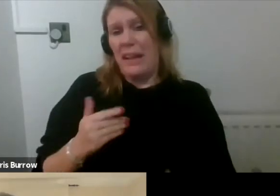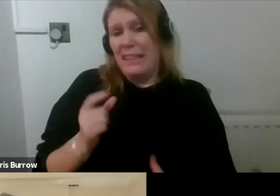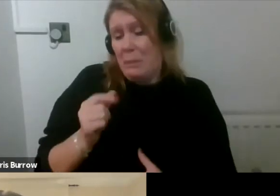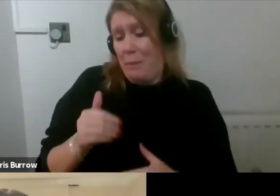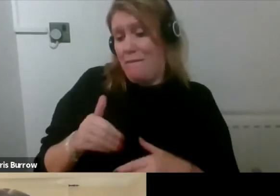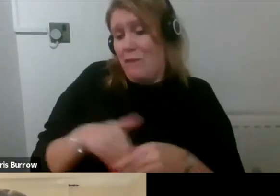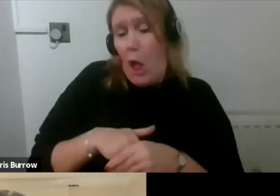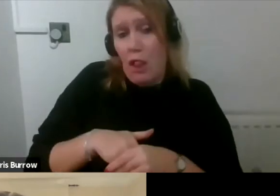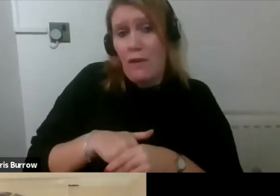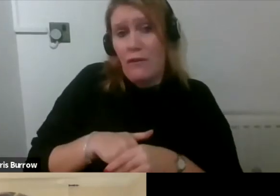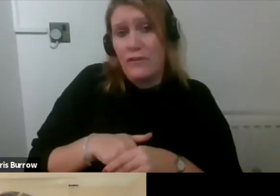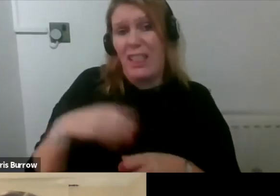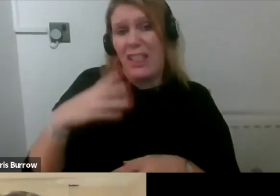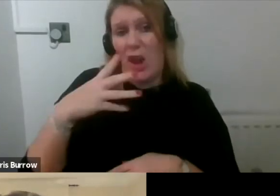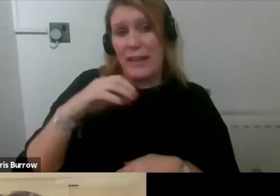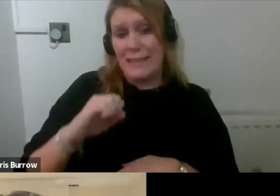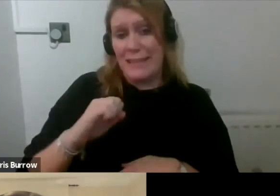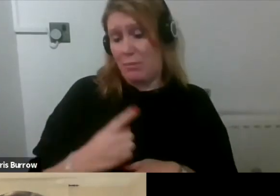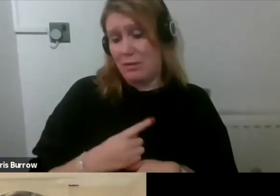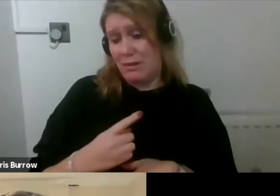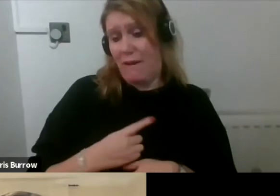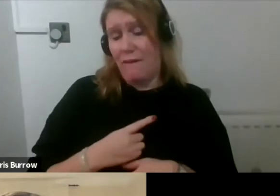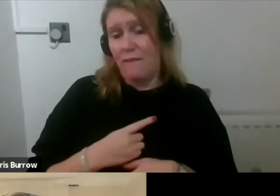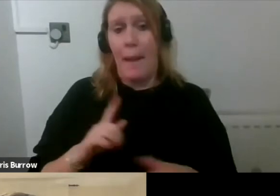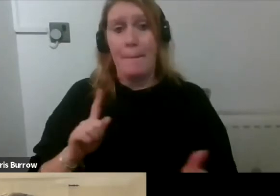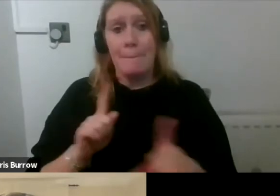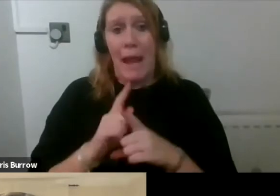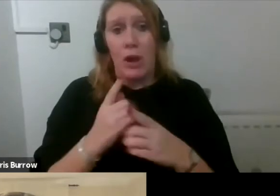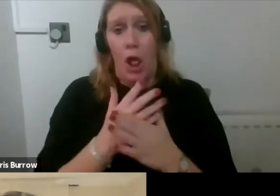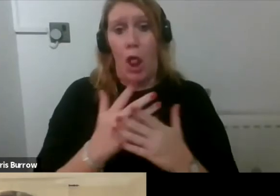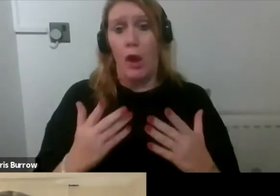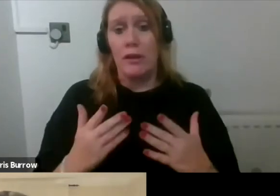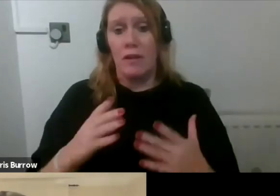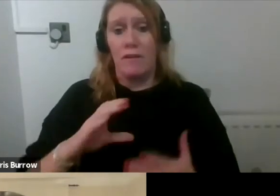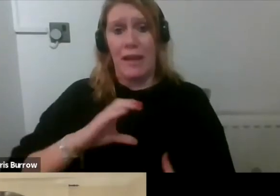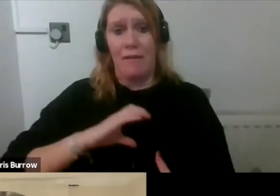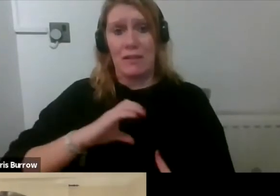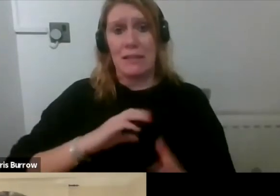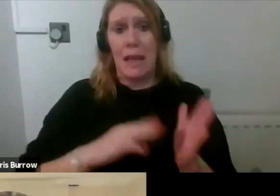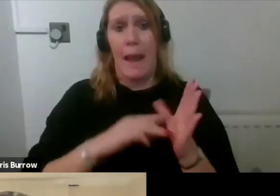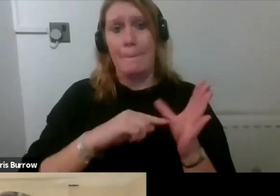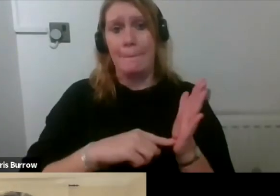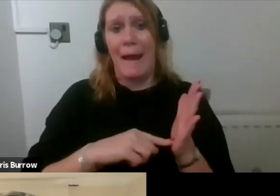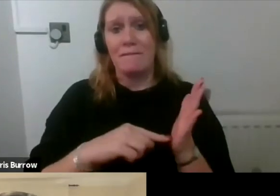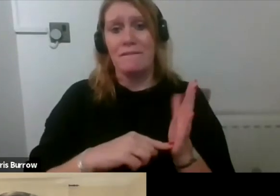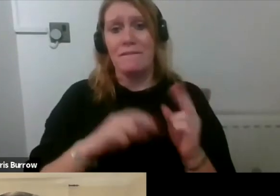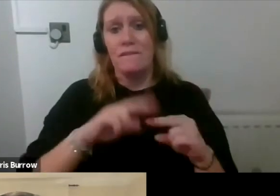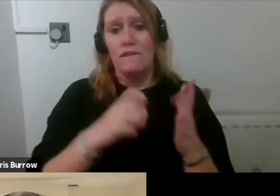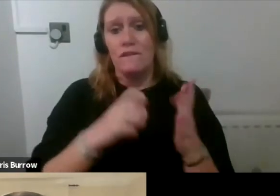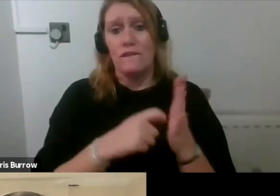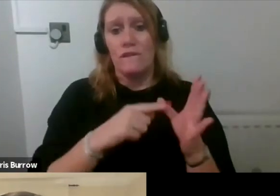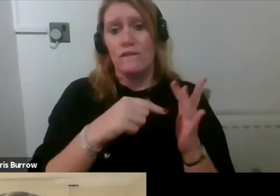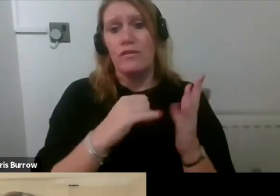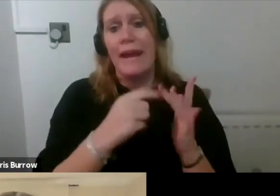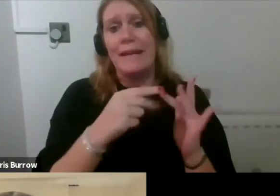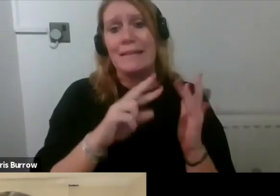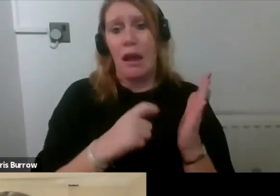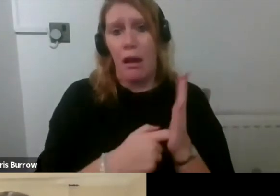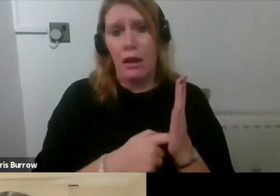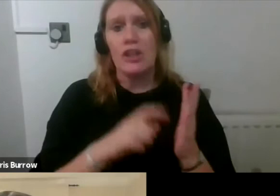90s, and certainly have met characters like Matt Fraser, Barbara Ziki, Jane